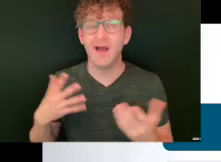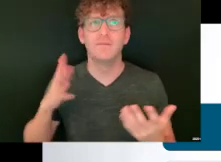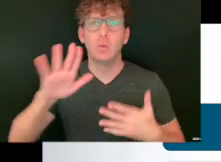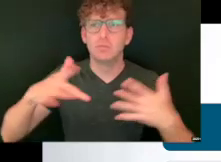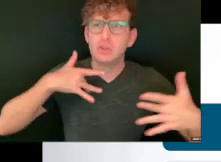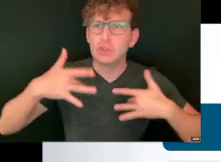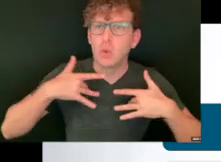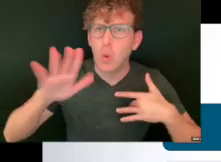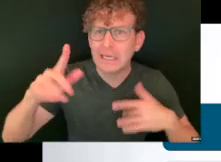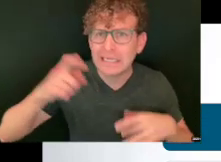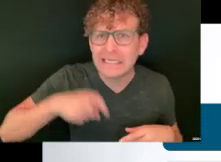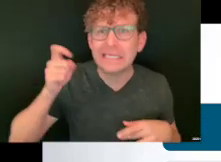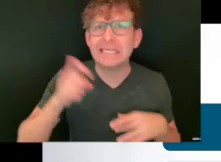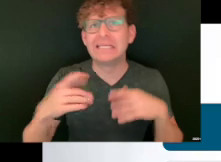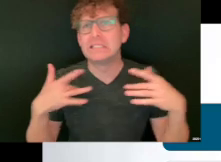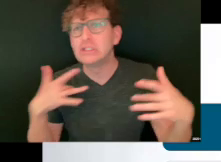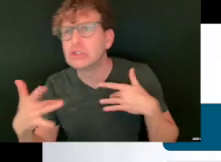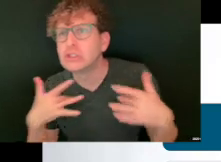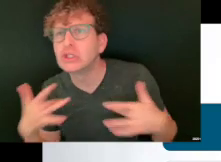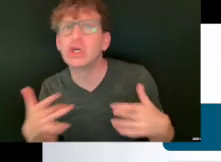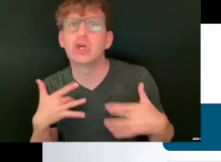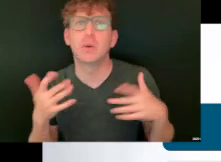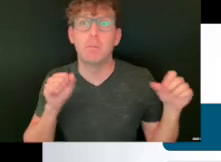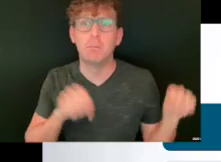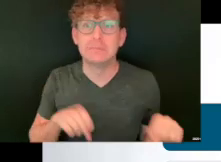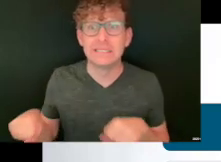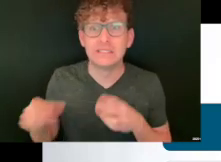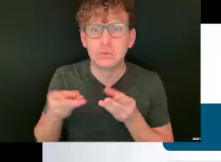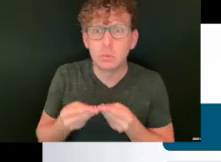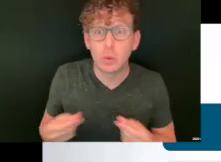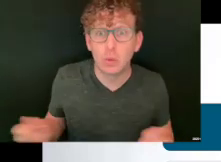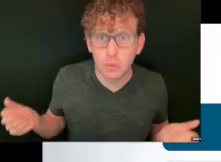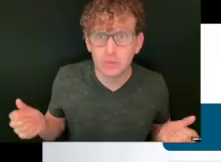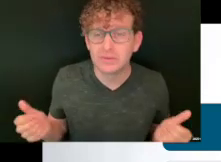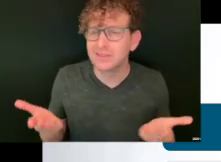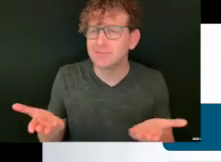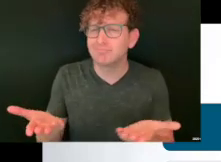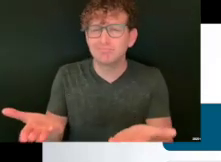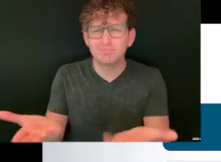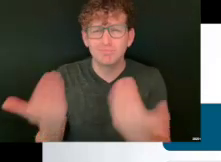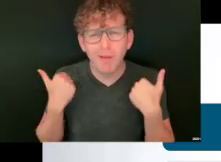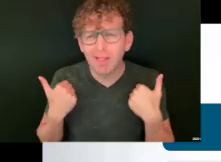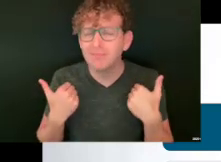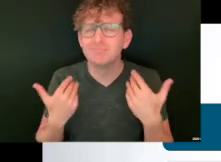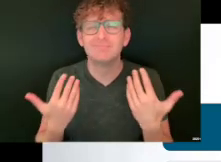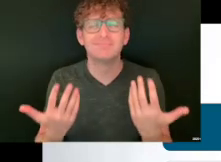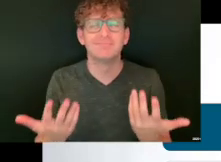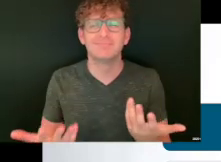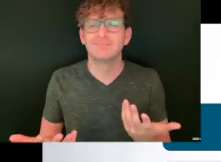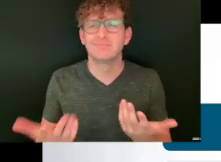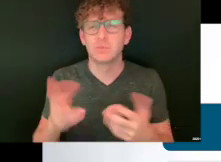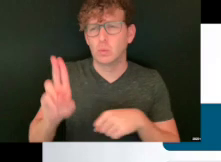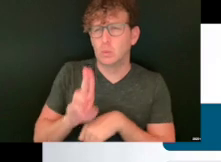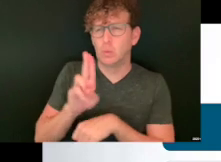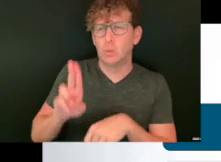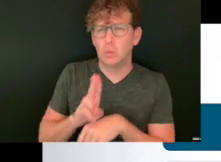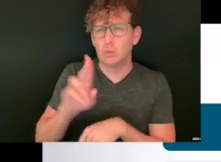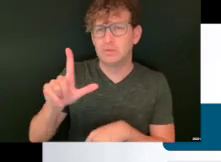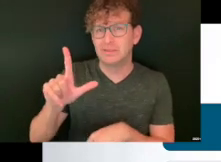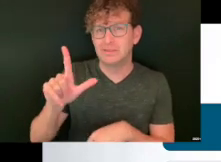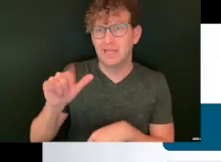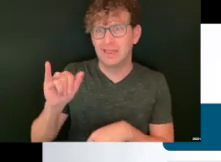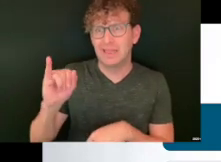meeting form. We dropped that in earlier. We also have our email address, our